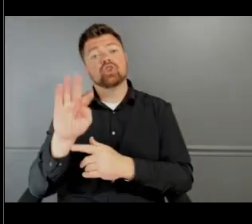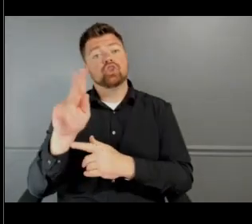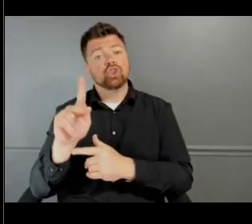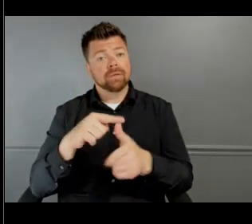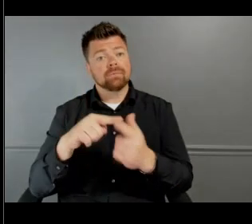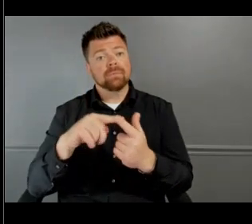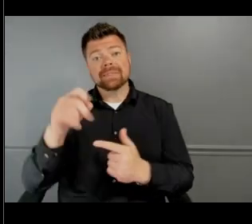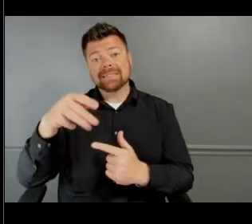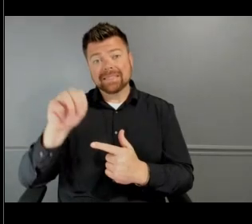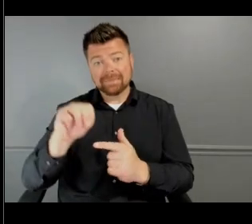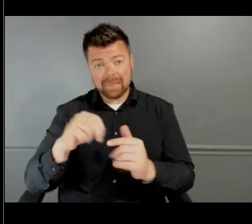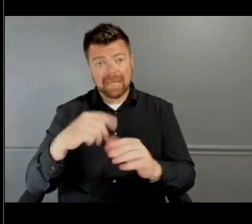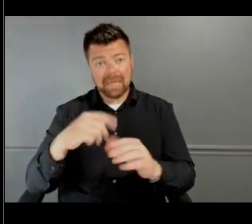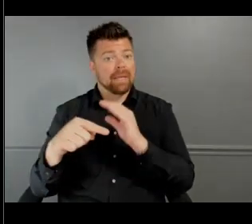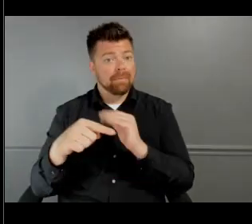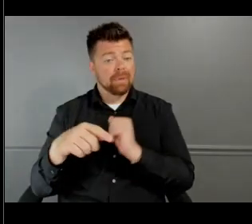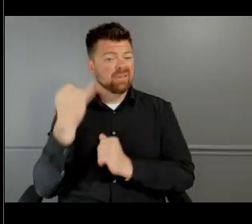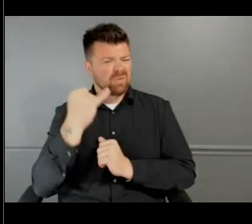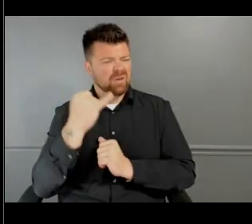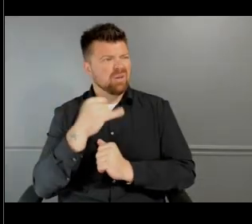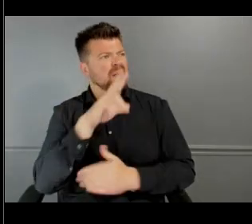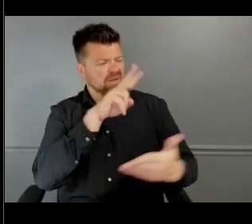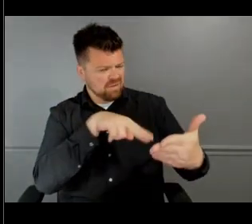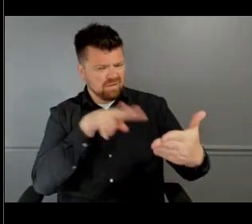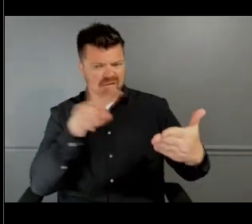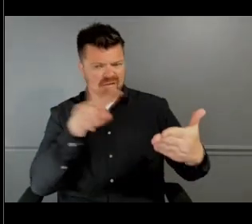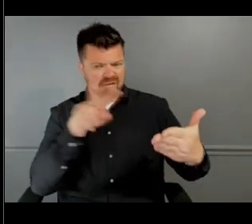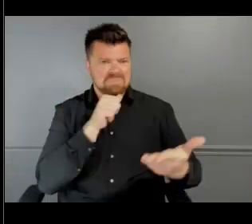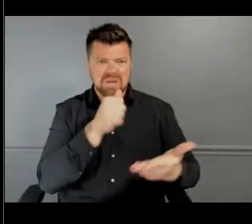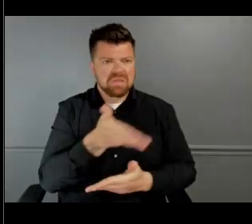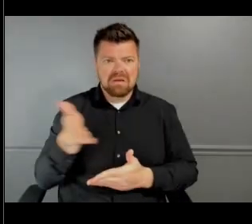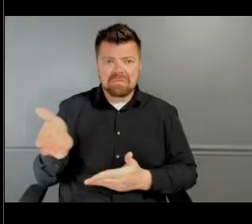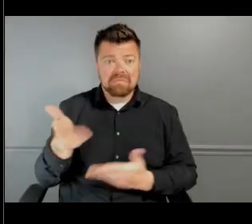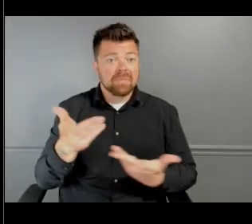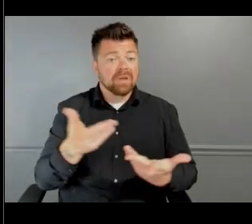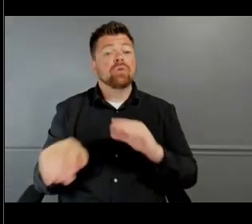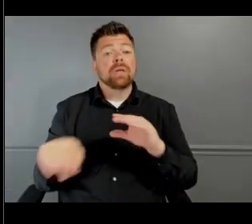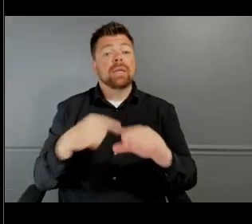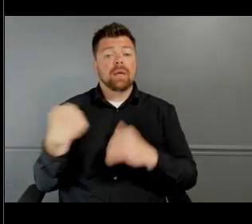email. And if it's not there, email us at